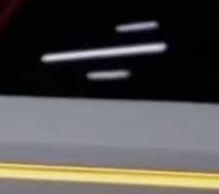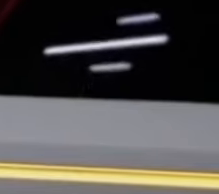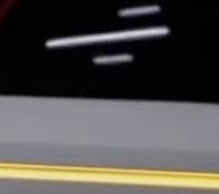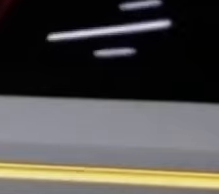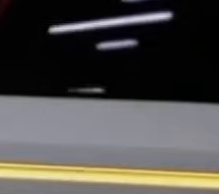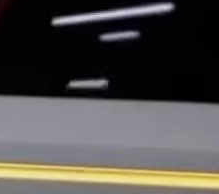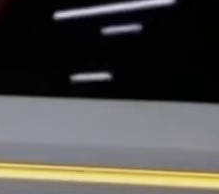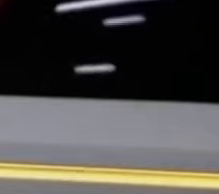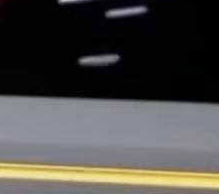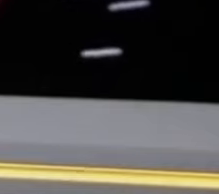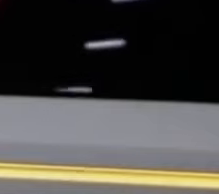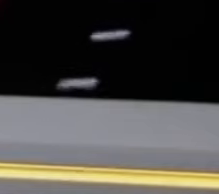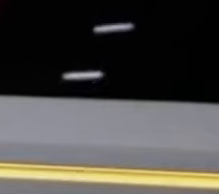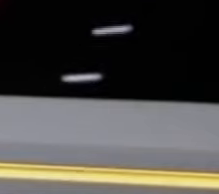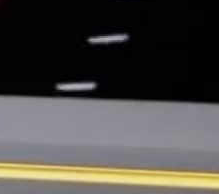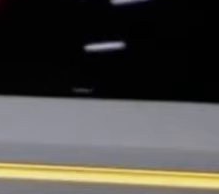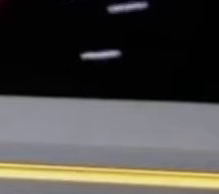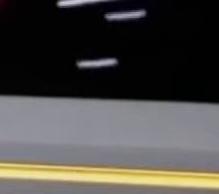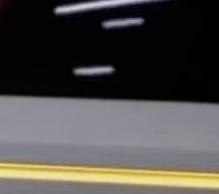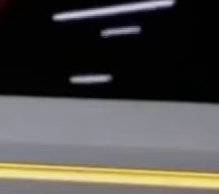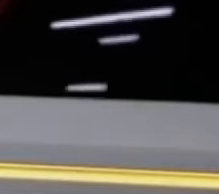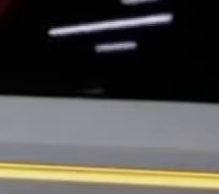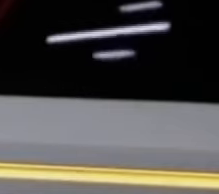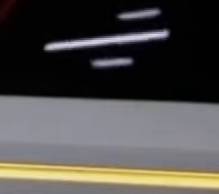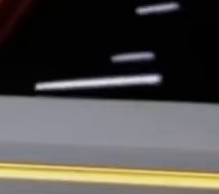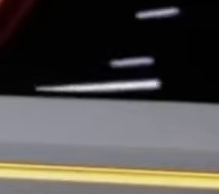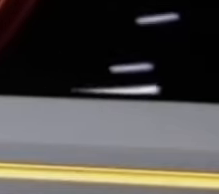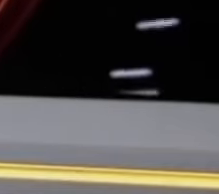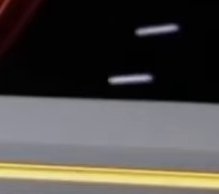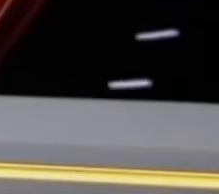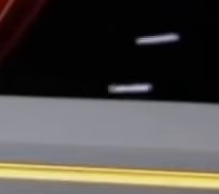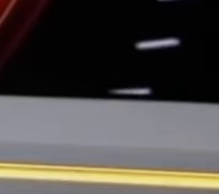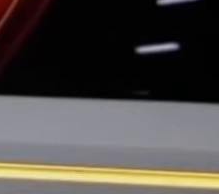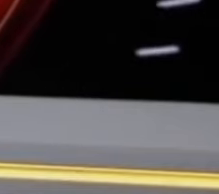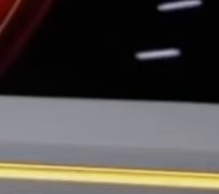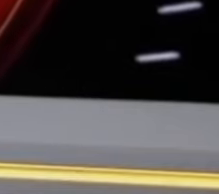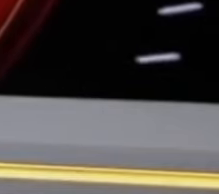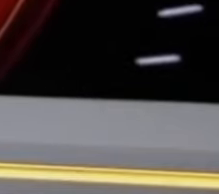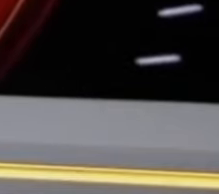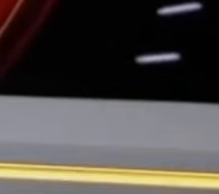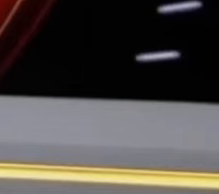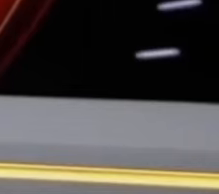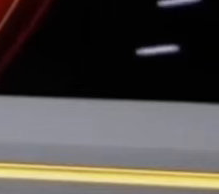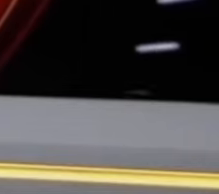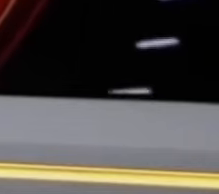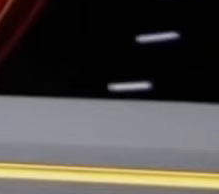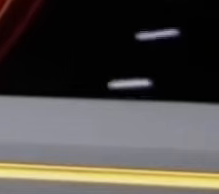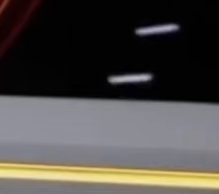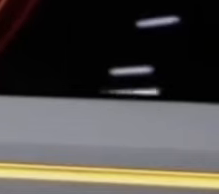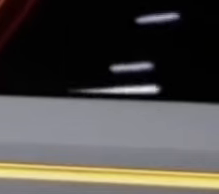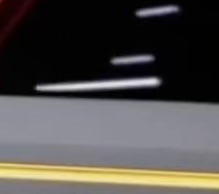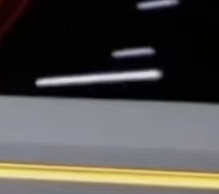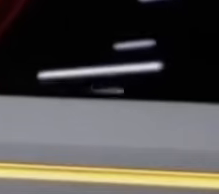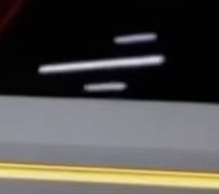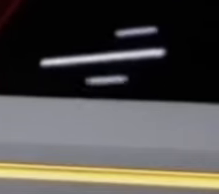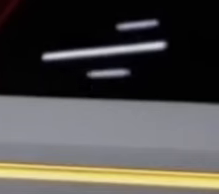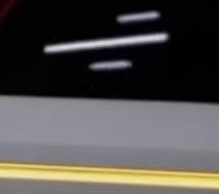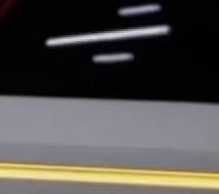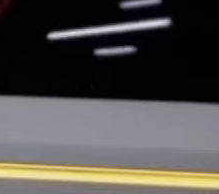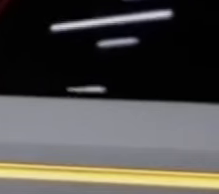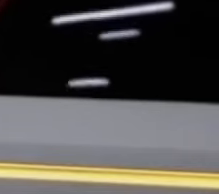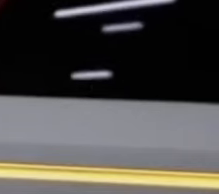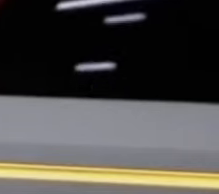treasure. Those were the words of the President Nicolás Maduro. And in the upcoming months, the government will focus its efforts in